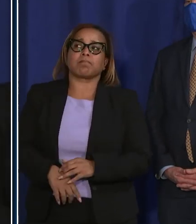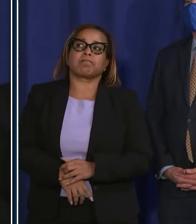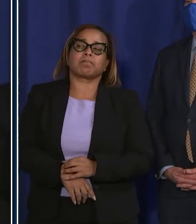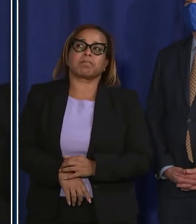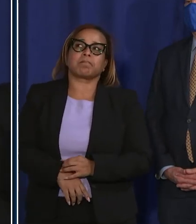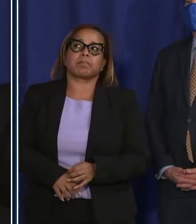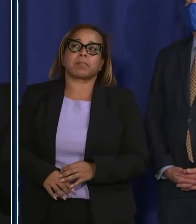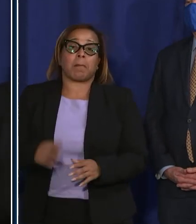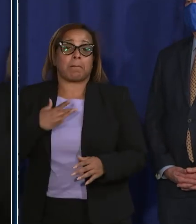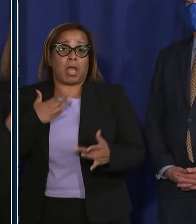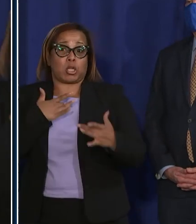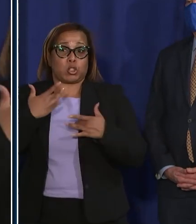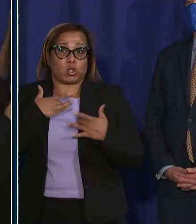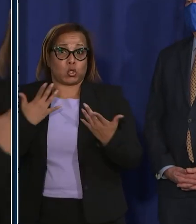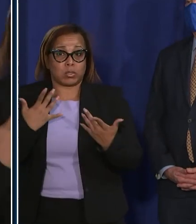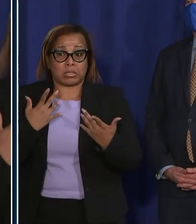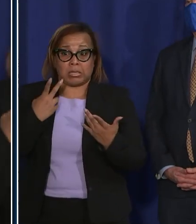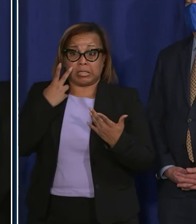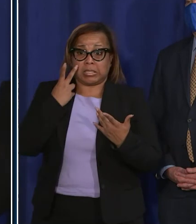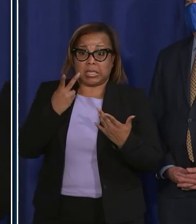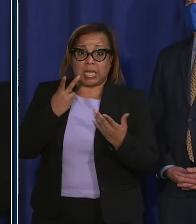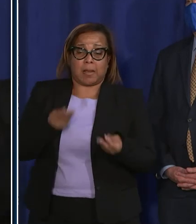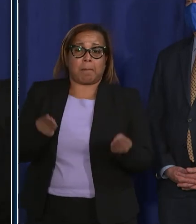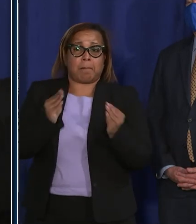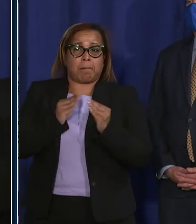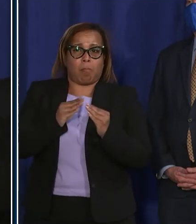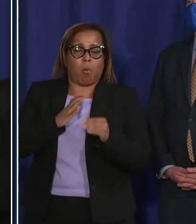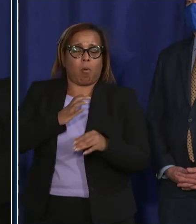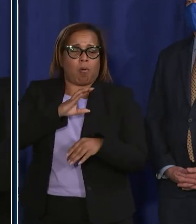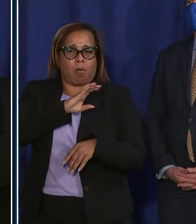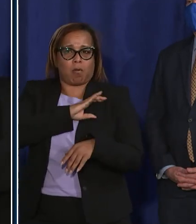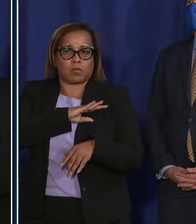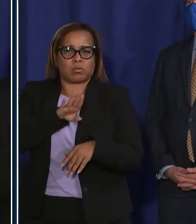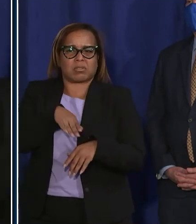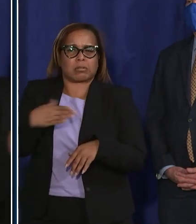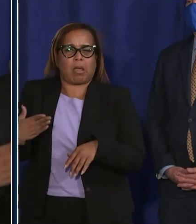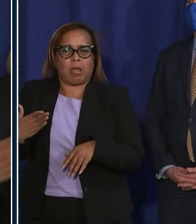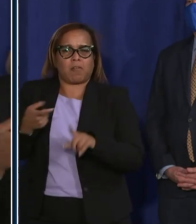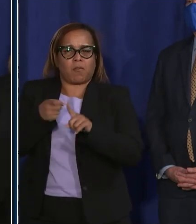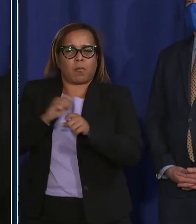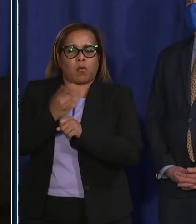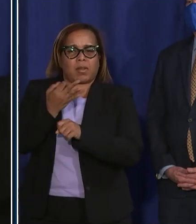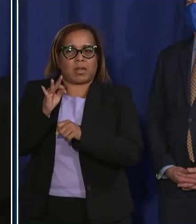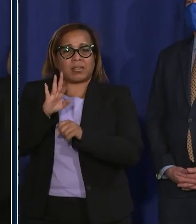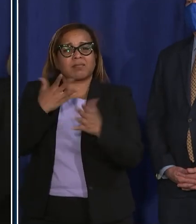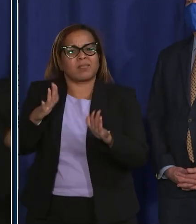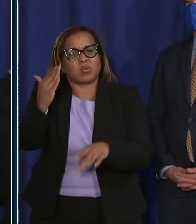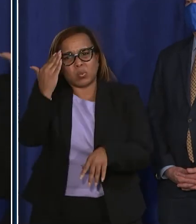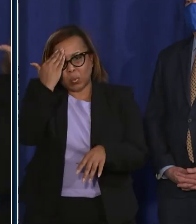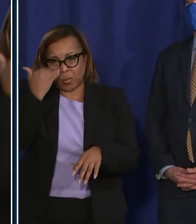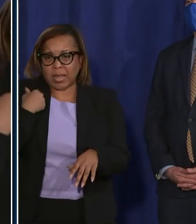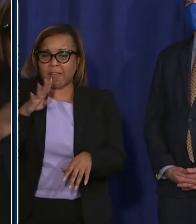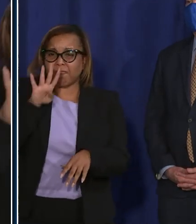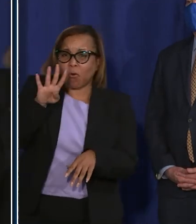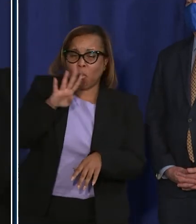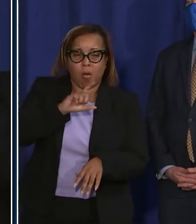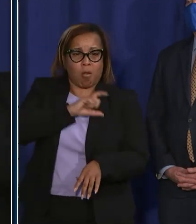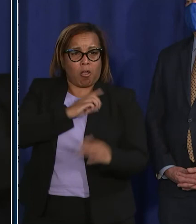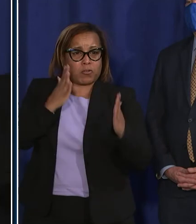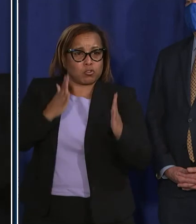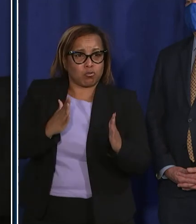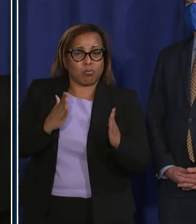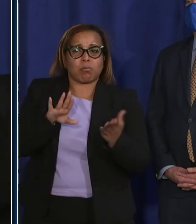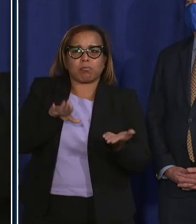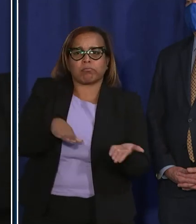is seeing more officers die needlessly of COVID-19. Again, you're all aware, we had 4 officers